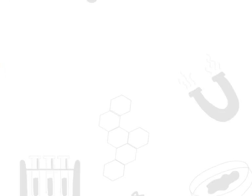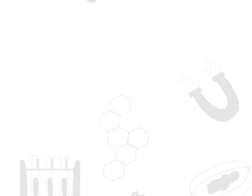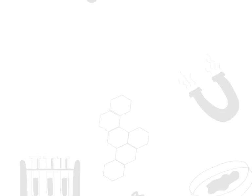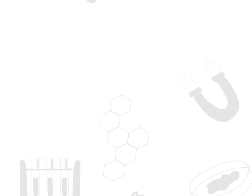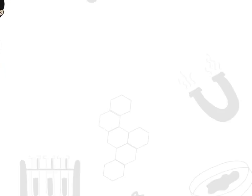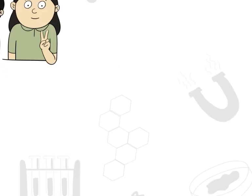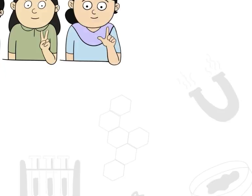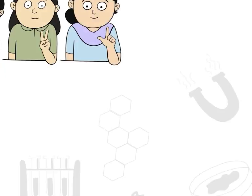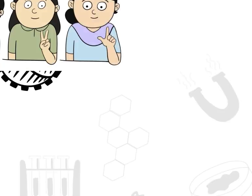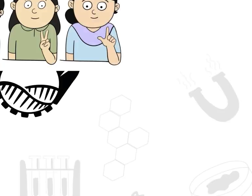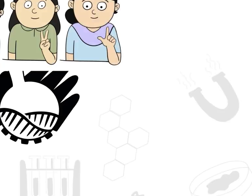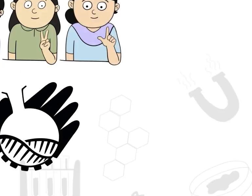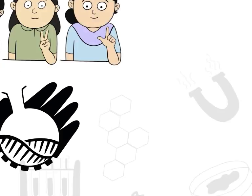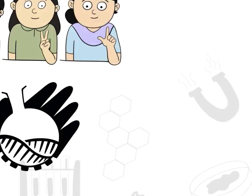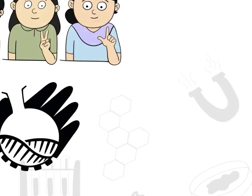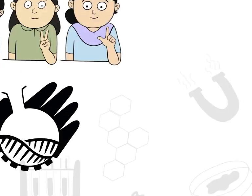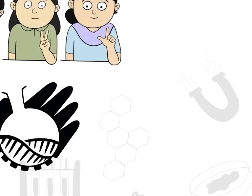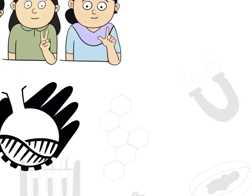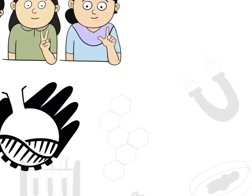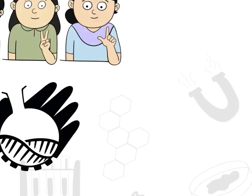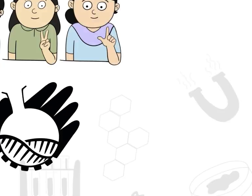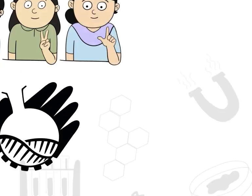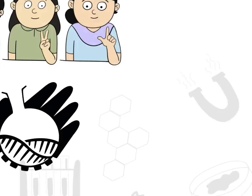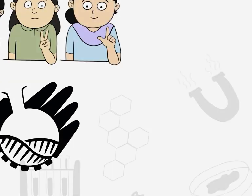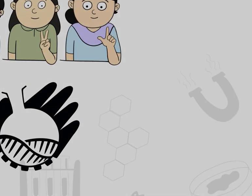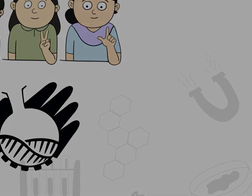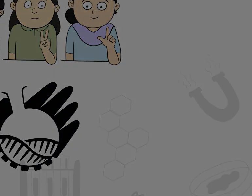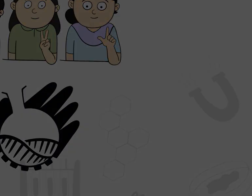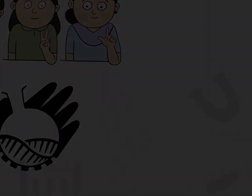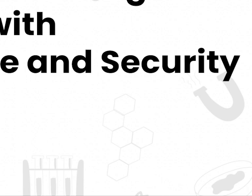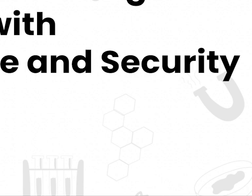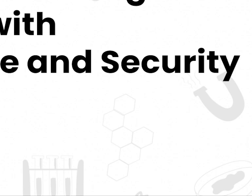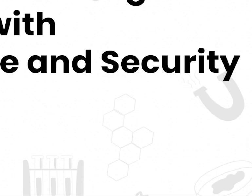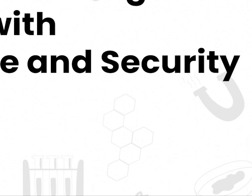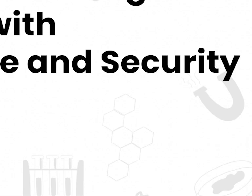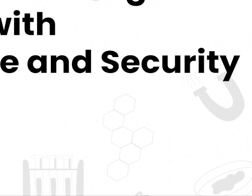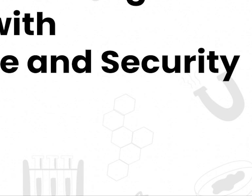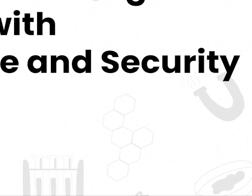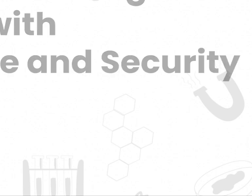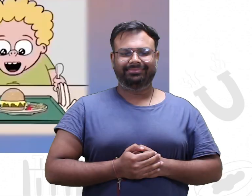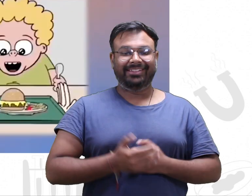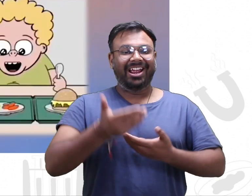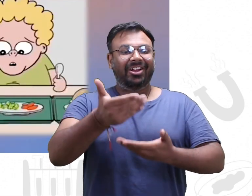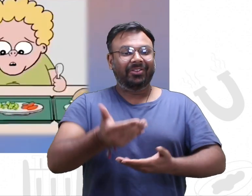Welcome to ISL Enabled Virtual Lab of CSIR.